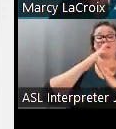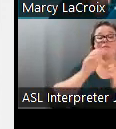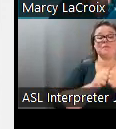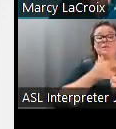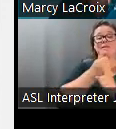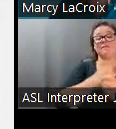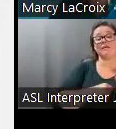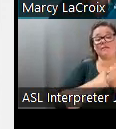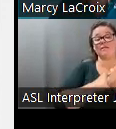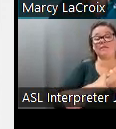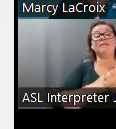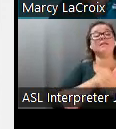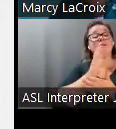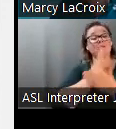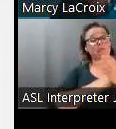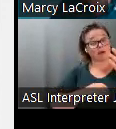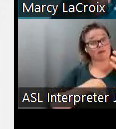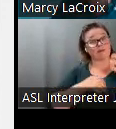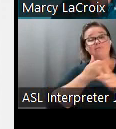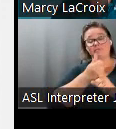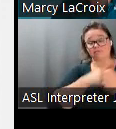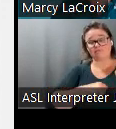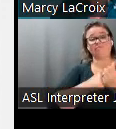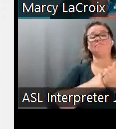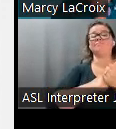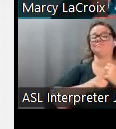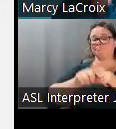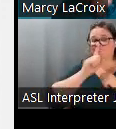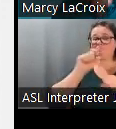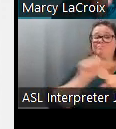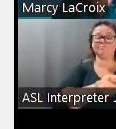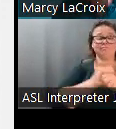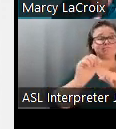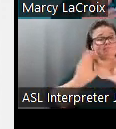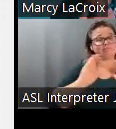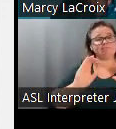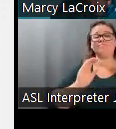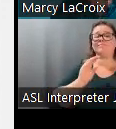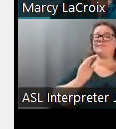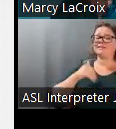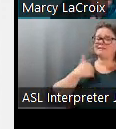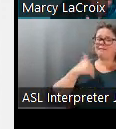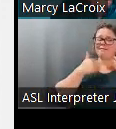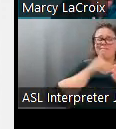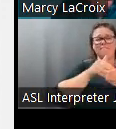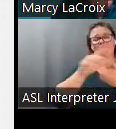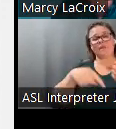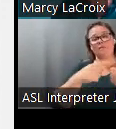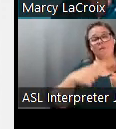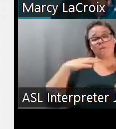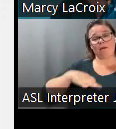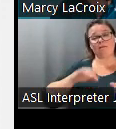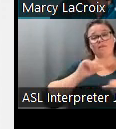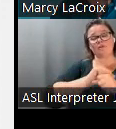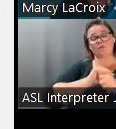part of self-advocacy too is that conversation early and often about benefits and work,